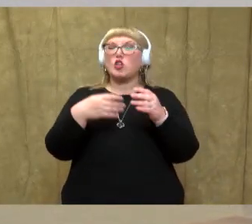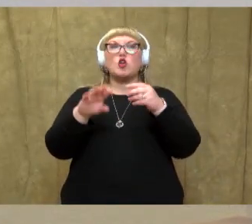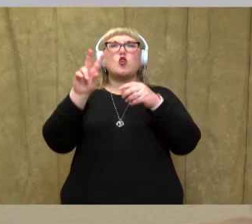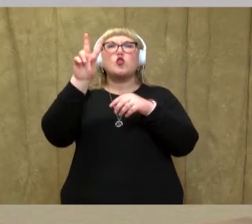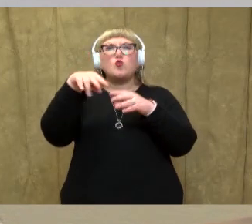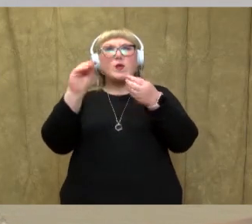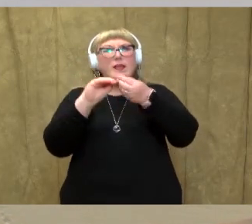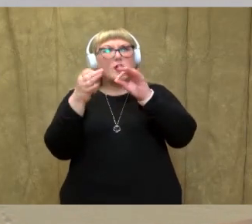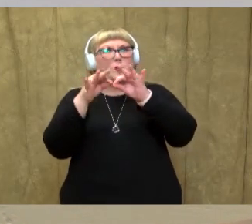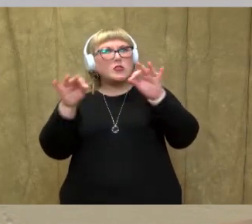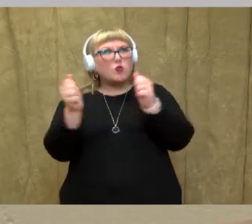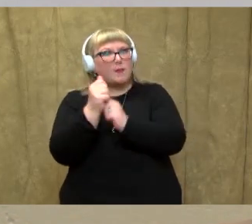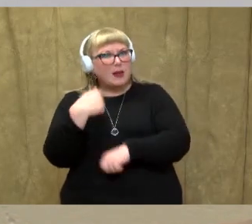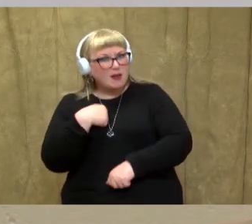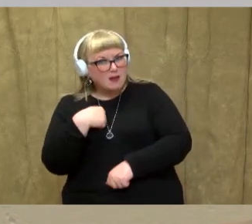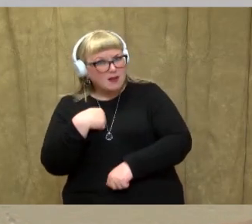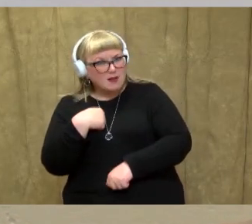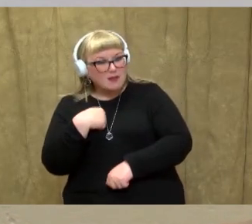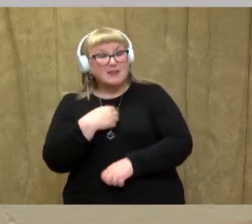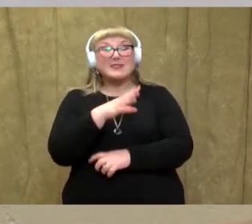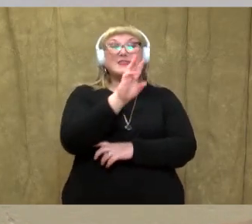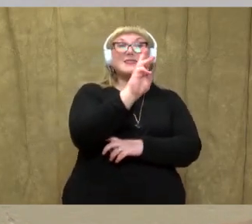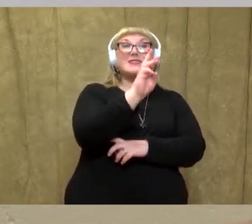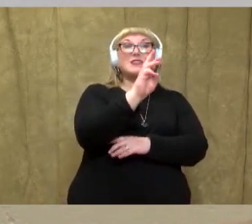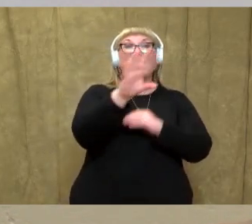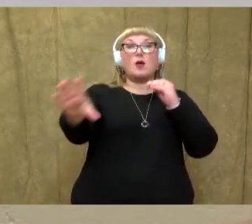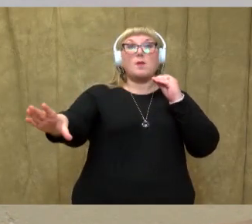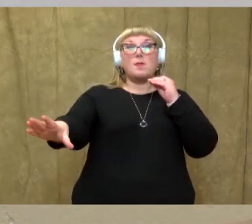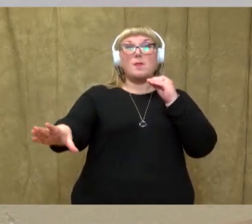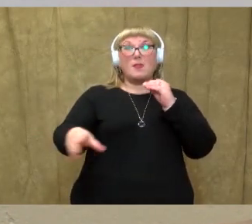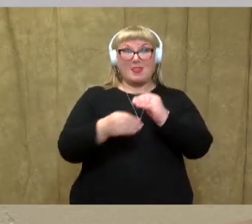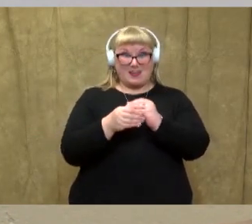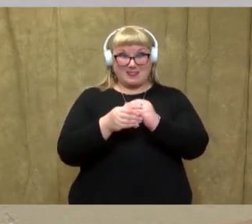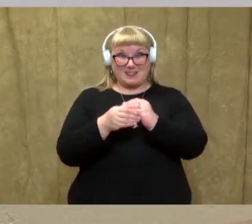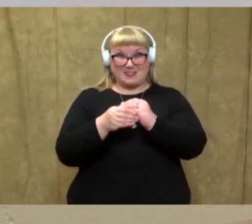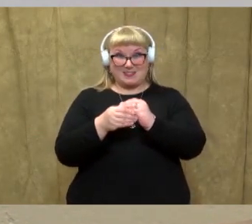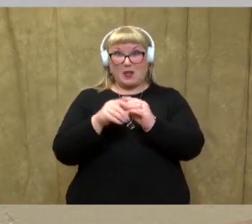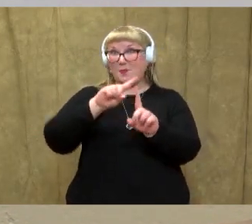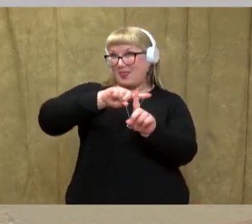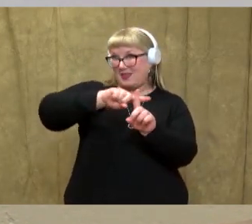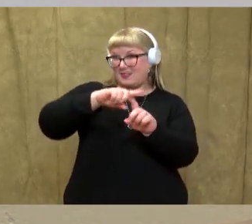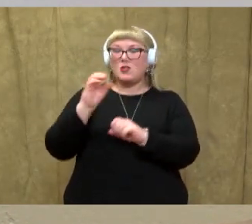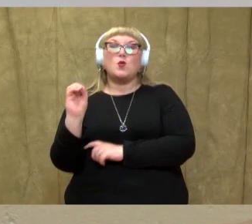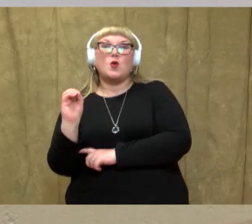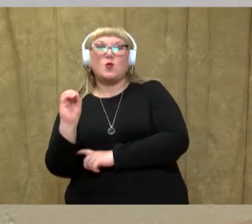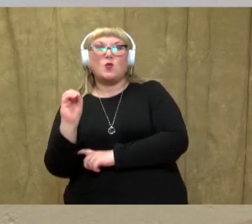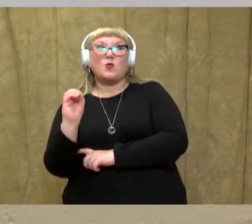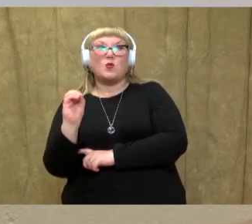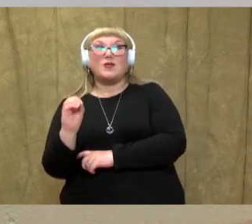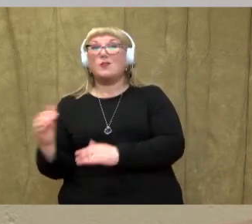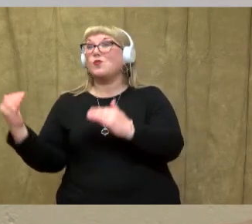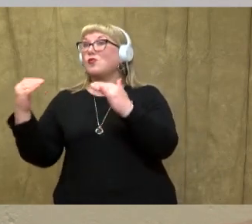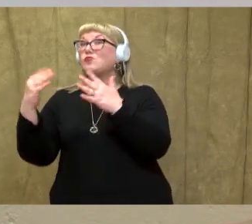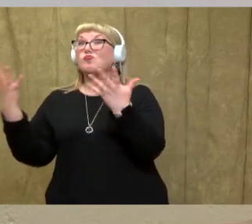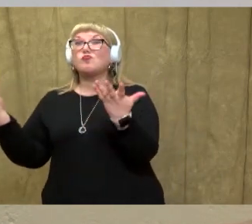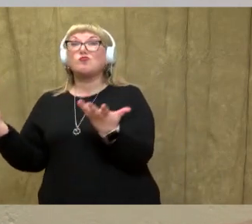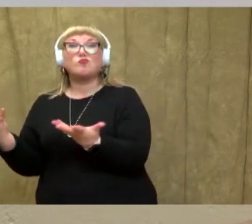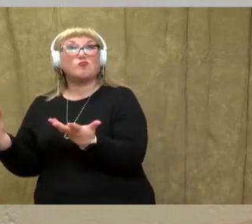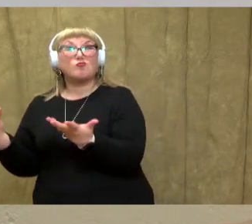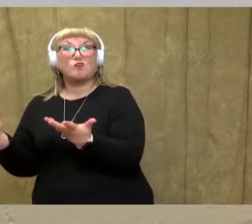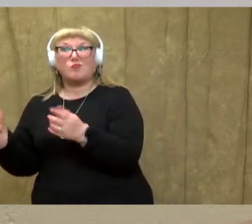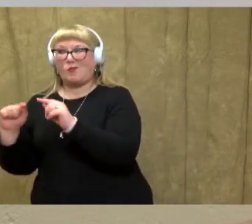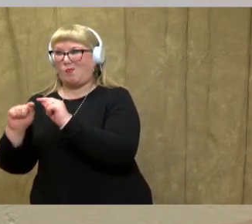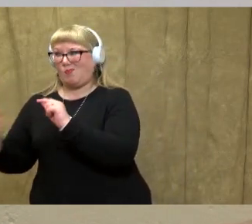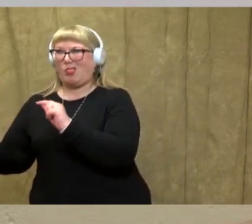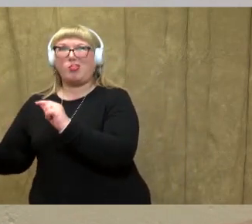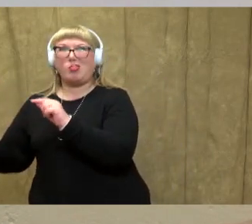sentence with me? It says 6 plus 0 equals, and